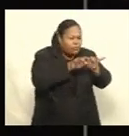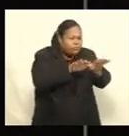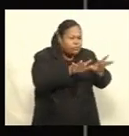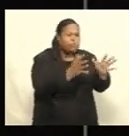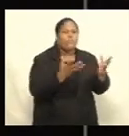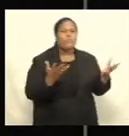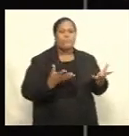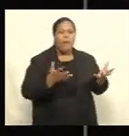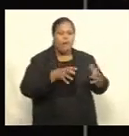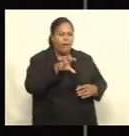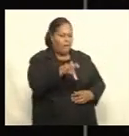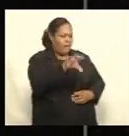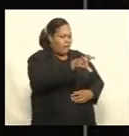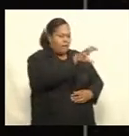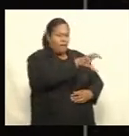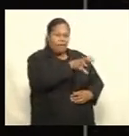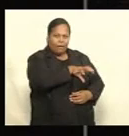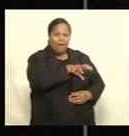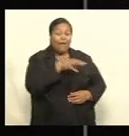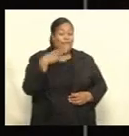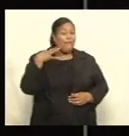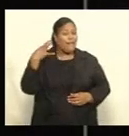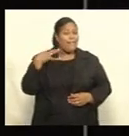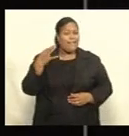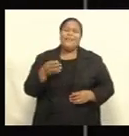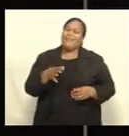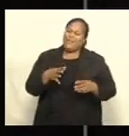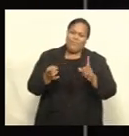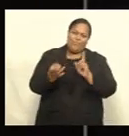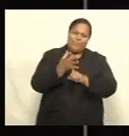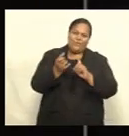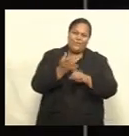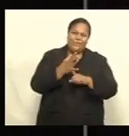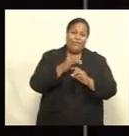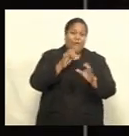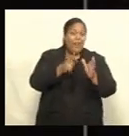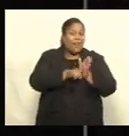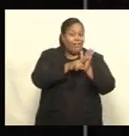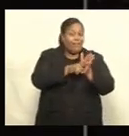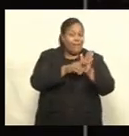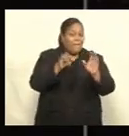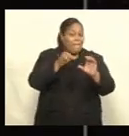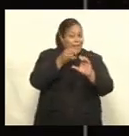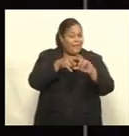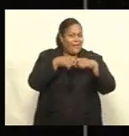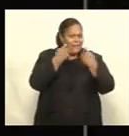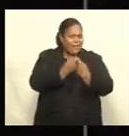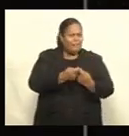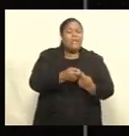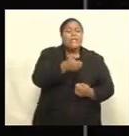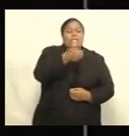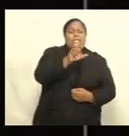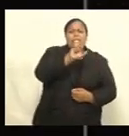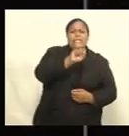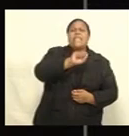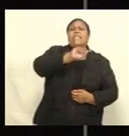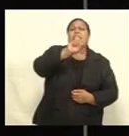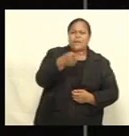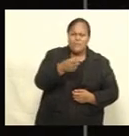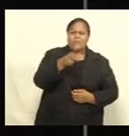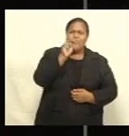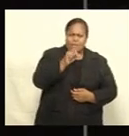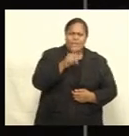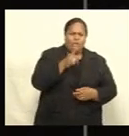have been a vital component of the Lautoka medical team as they target 60,000 people out of 95,000 living within